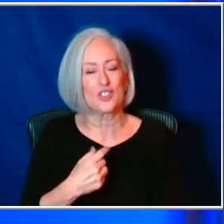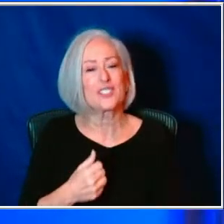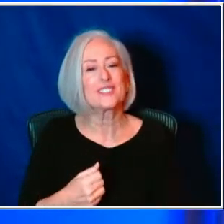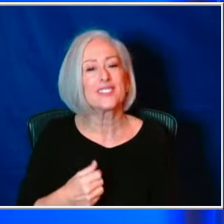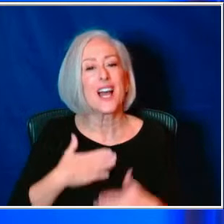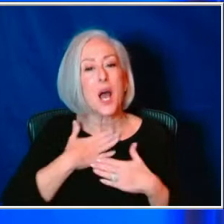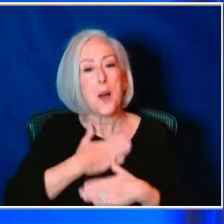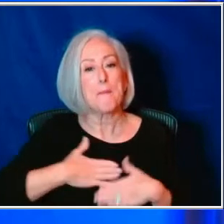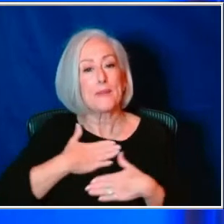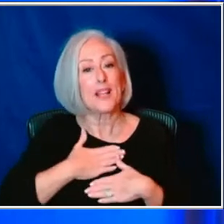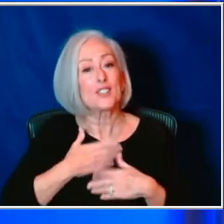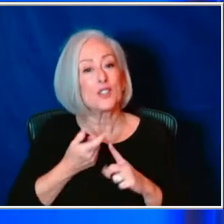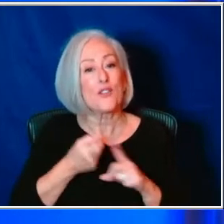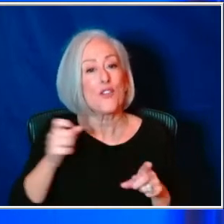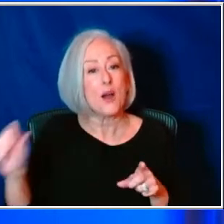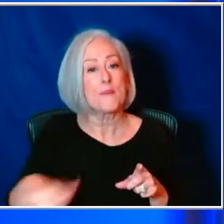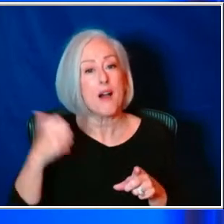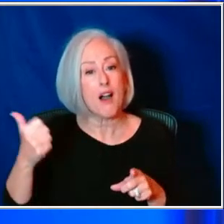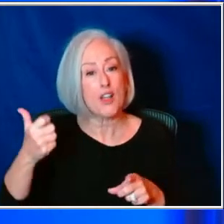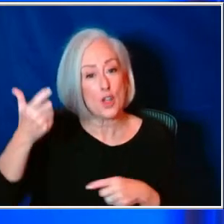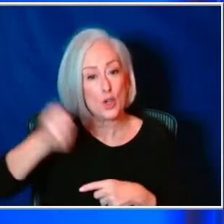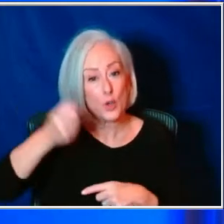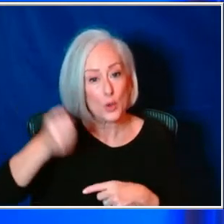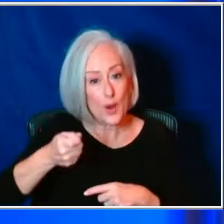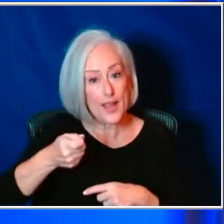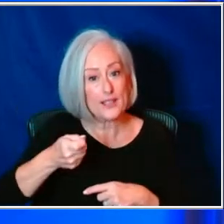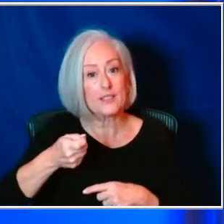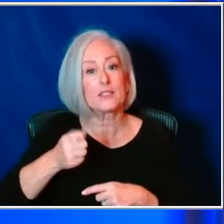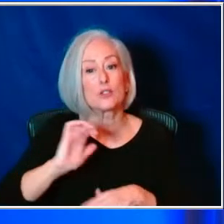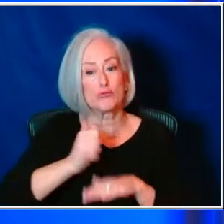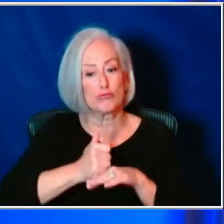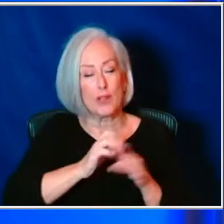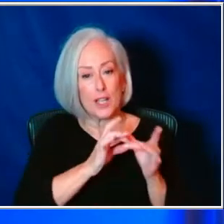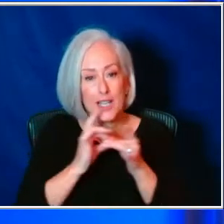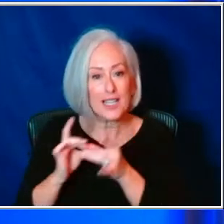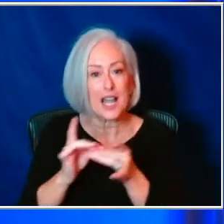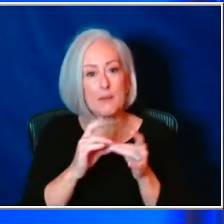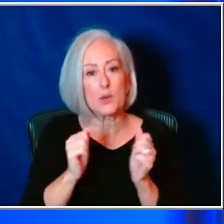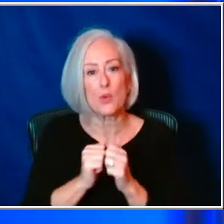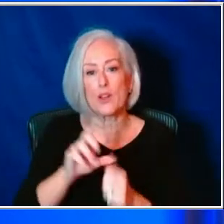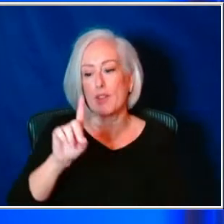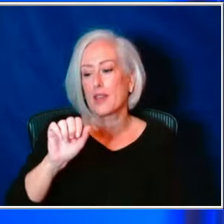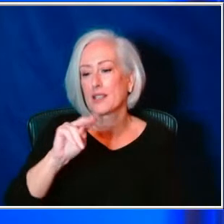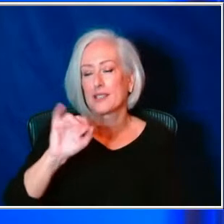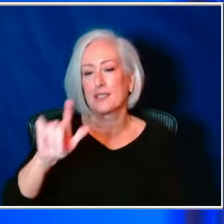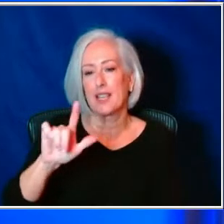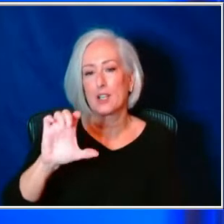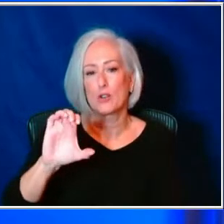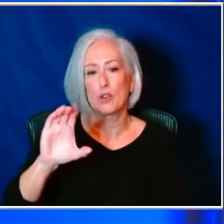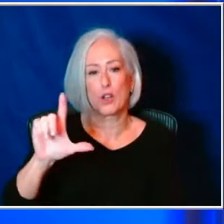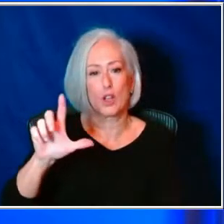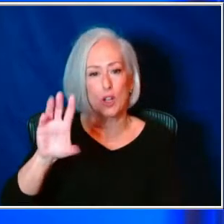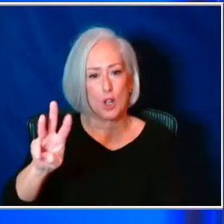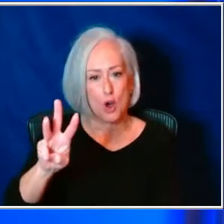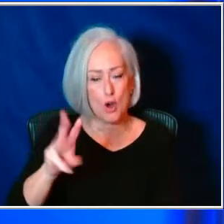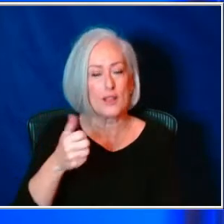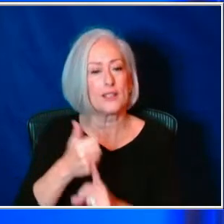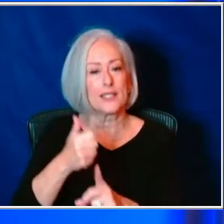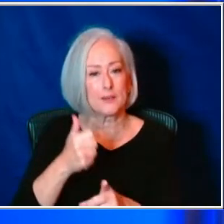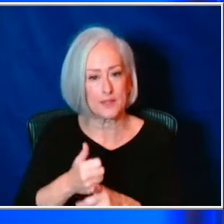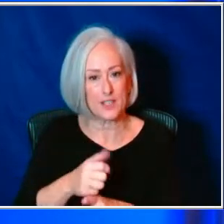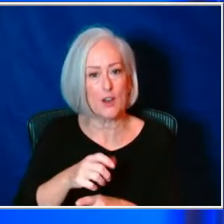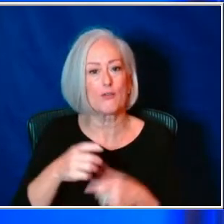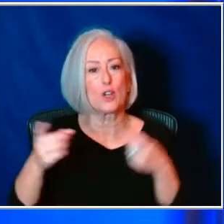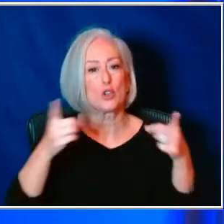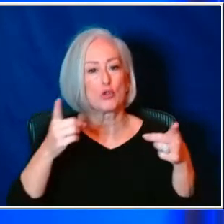other grants to develop collaborations with Dr. Daniel Claw, who is the director of the Chronic Pain and Fatigue Research Center